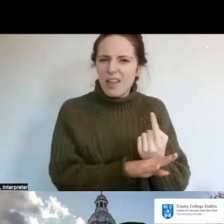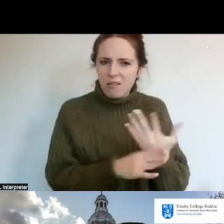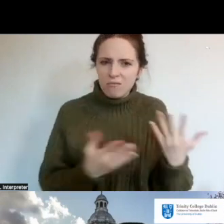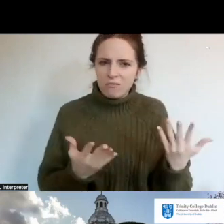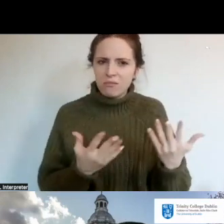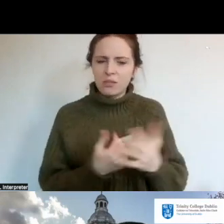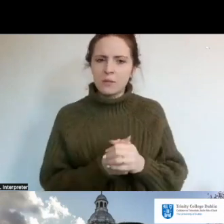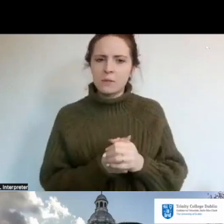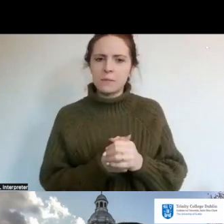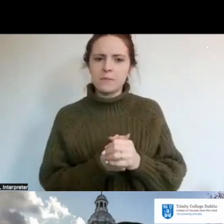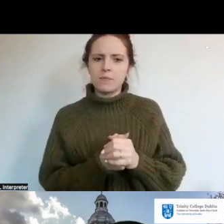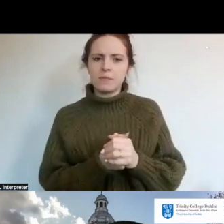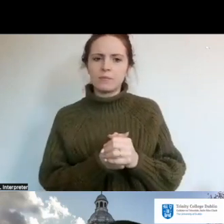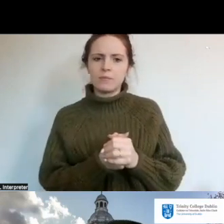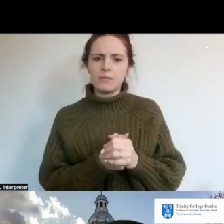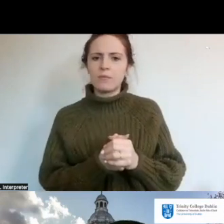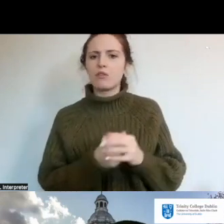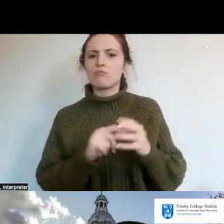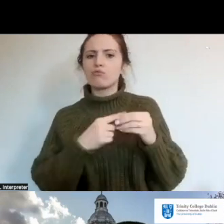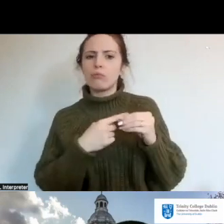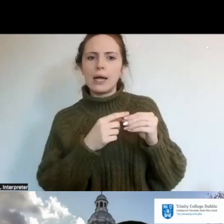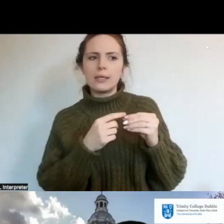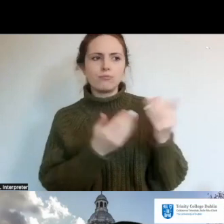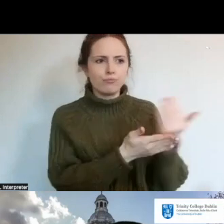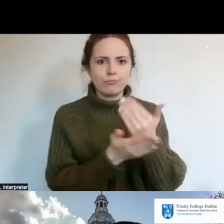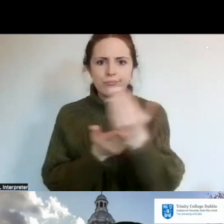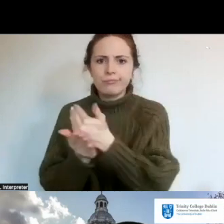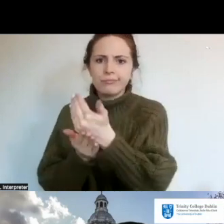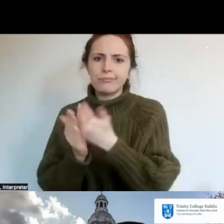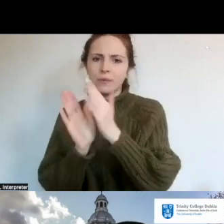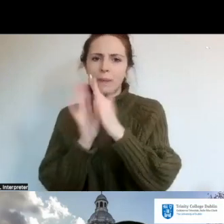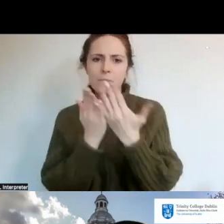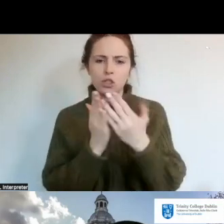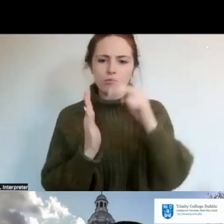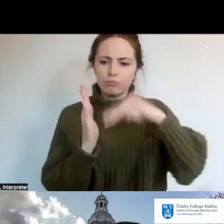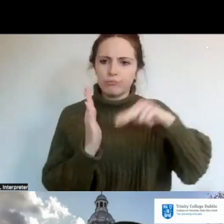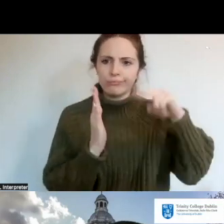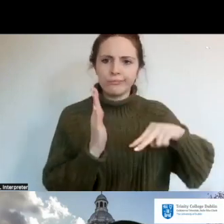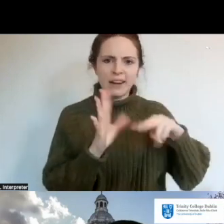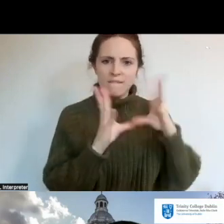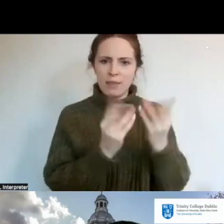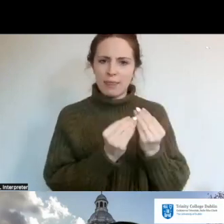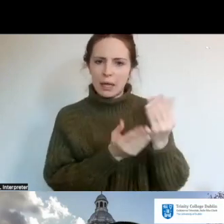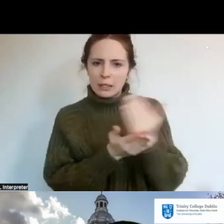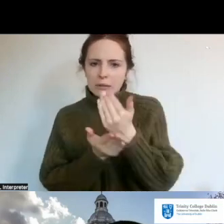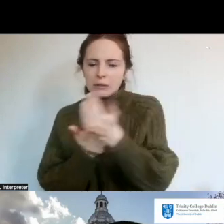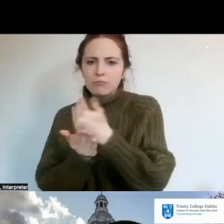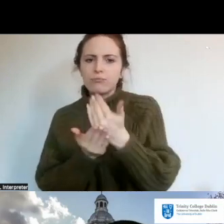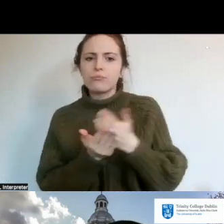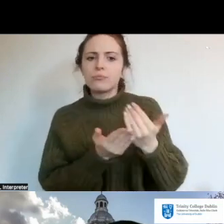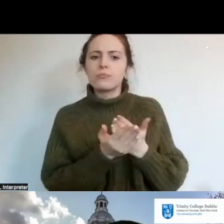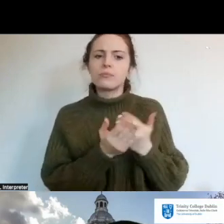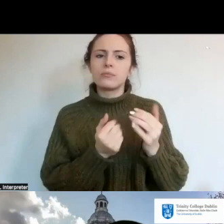So we tried to bring the literature together and identify some of the key principles. So aging in place is something